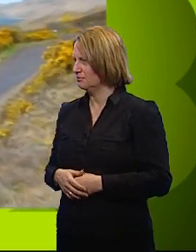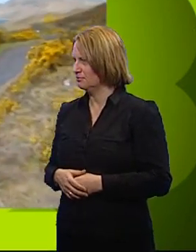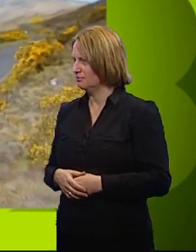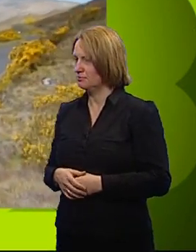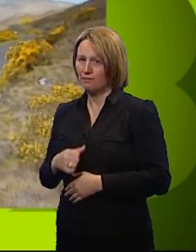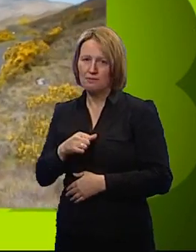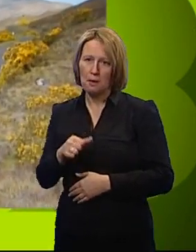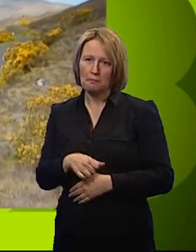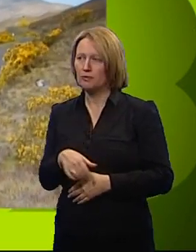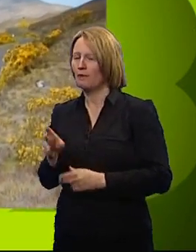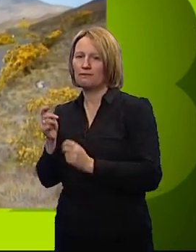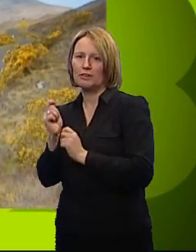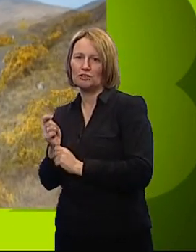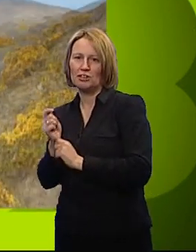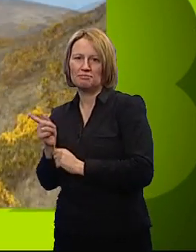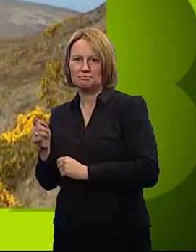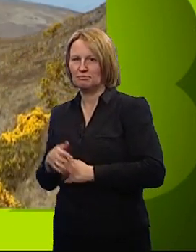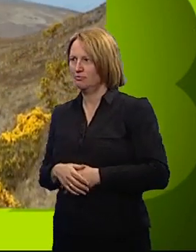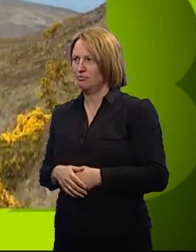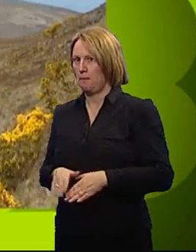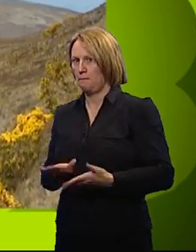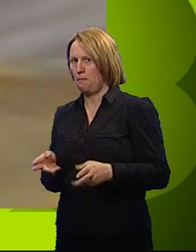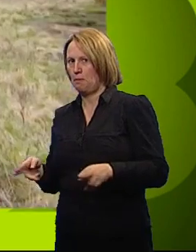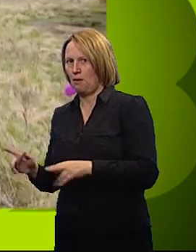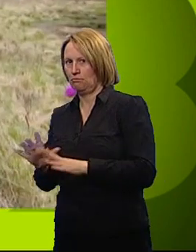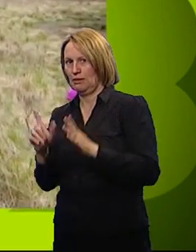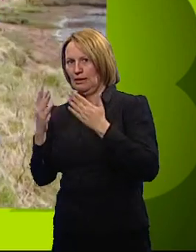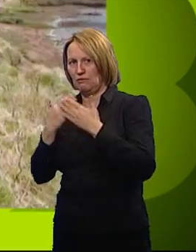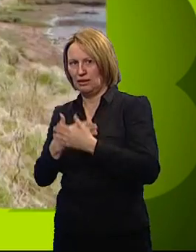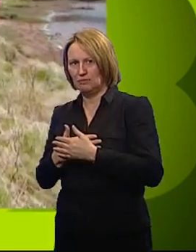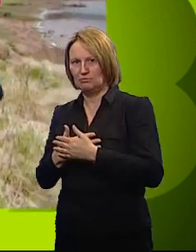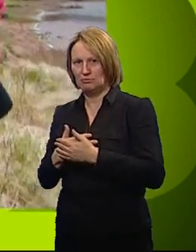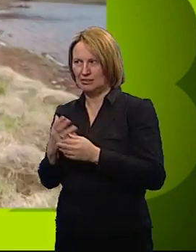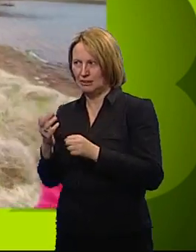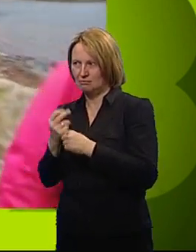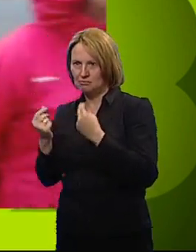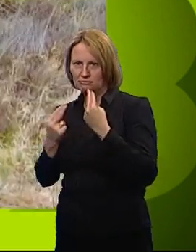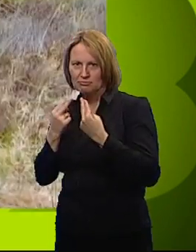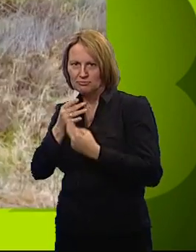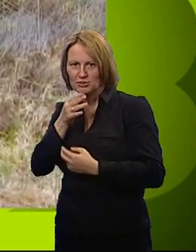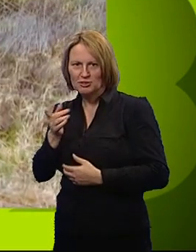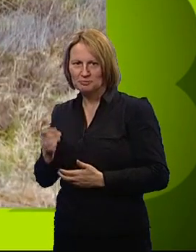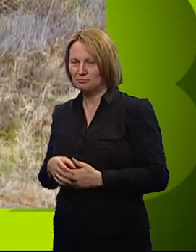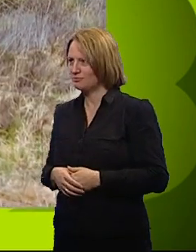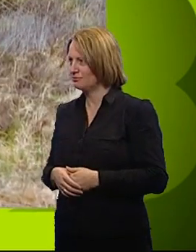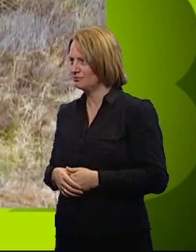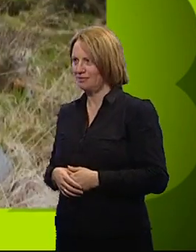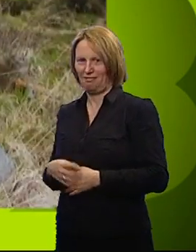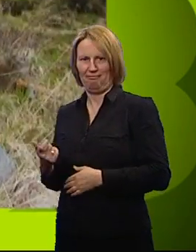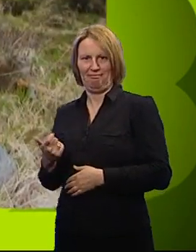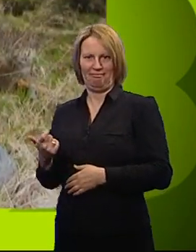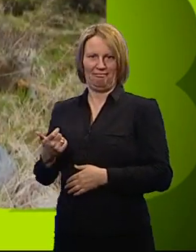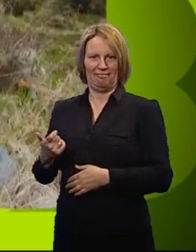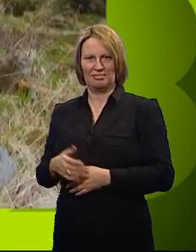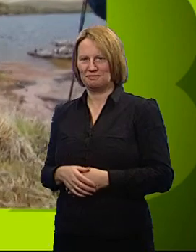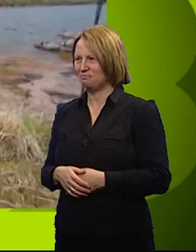From farming, it's on to fishing. And with a barbecue later that evening, the family will have to try and catch something for their dinner. This is going to be funny.